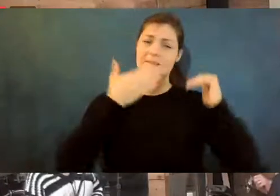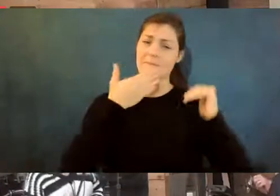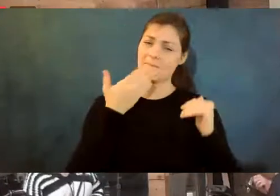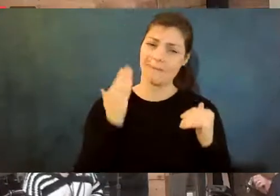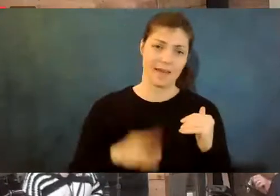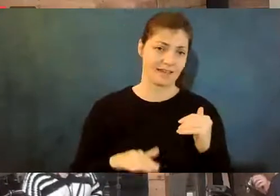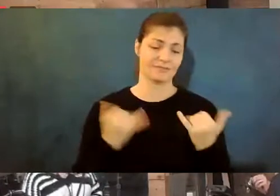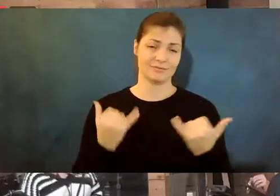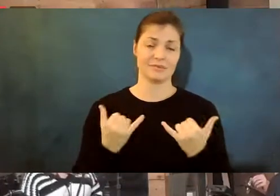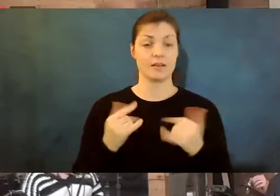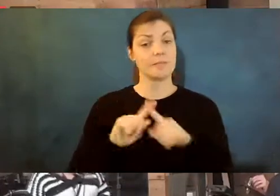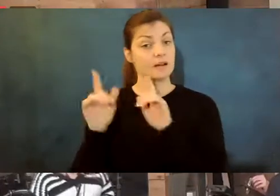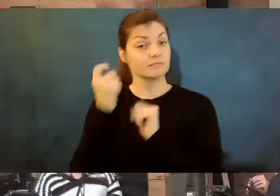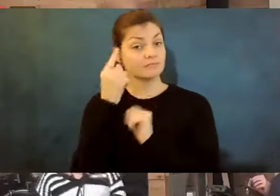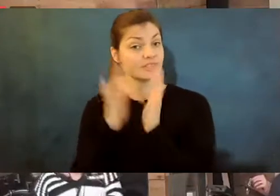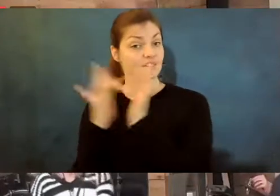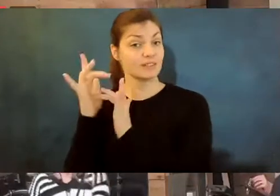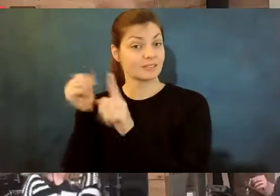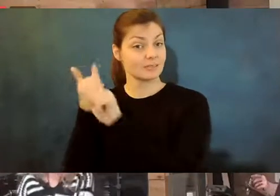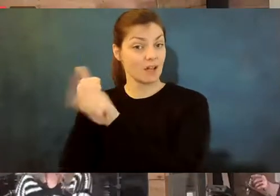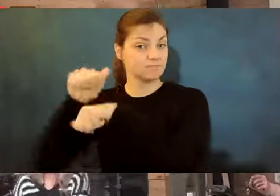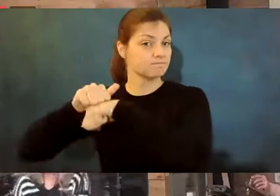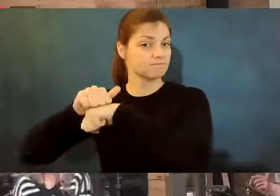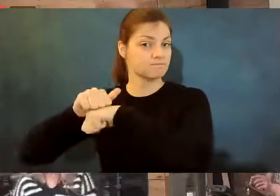let me tell you something. Jesus Christ is secure.